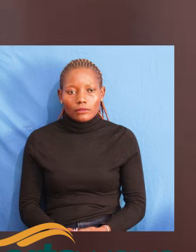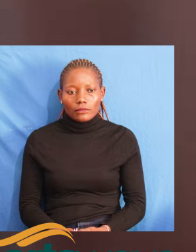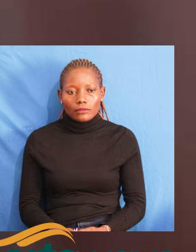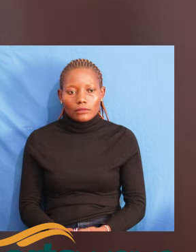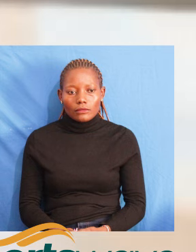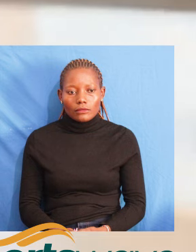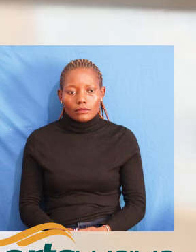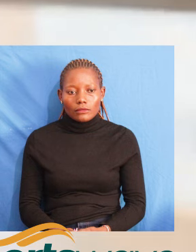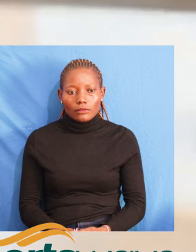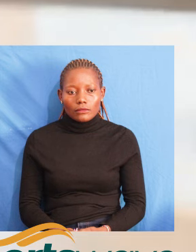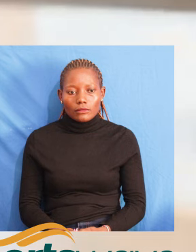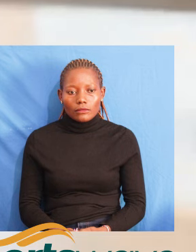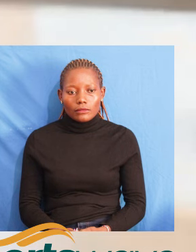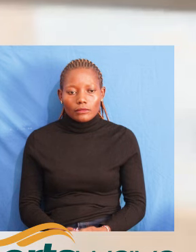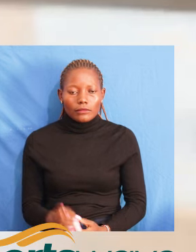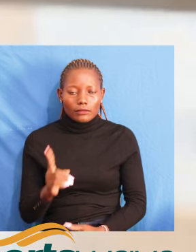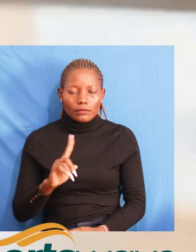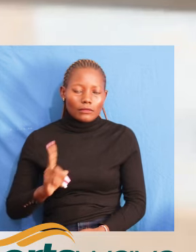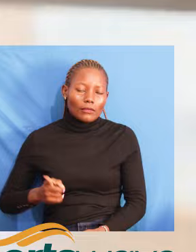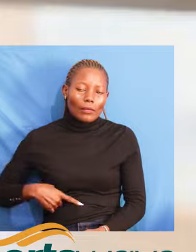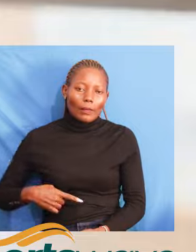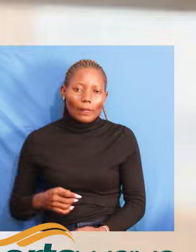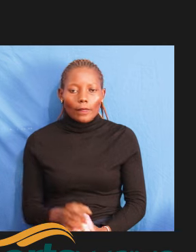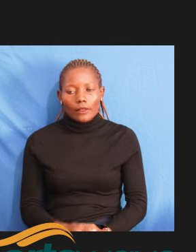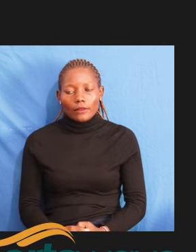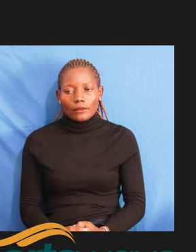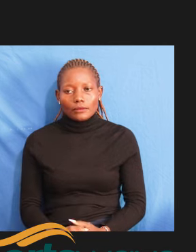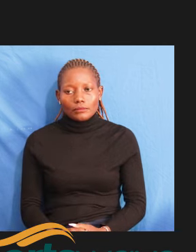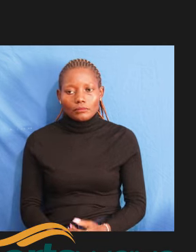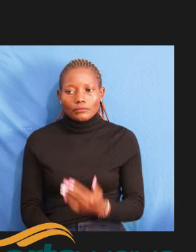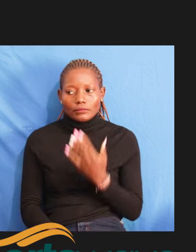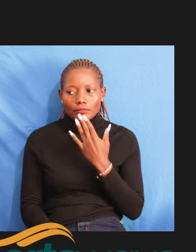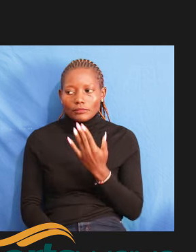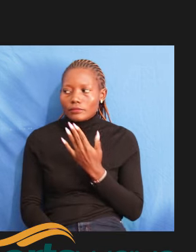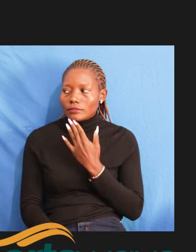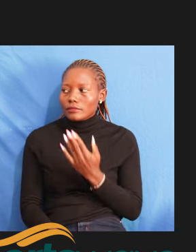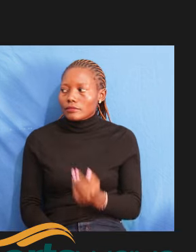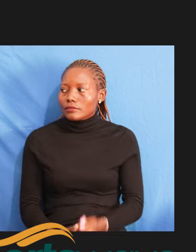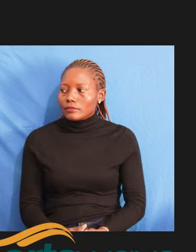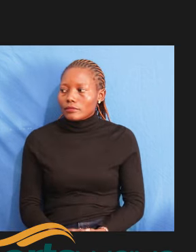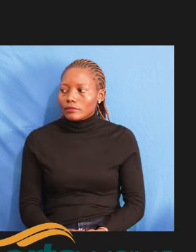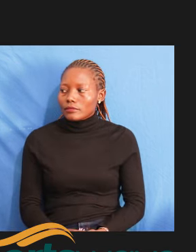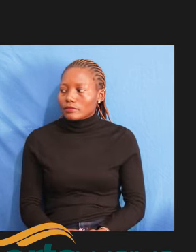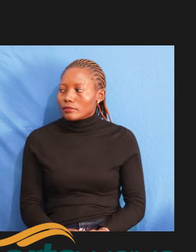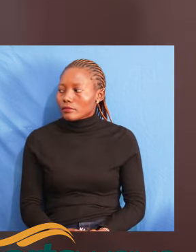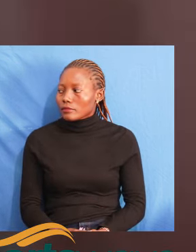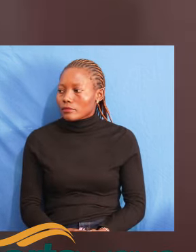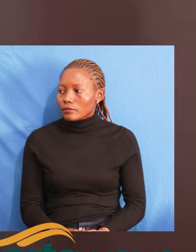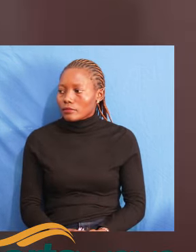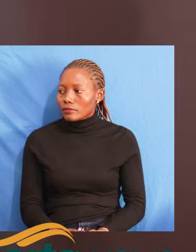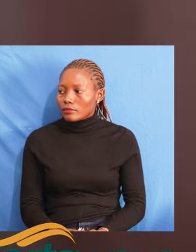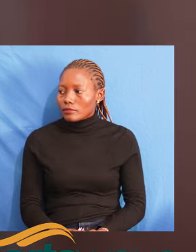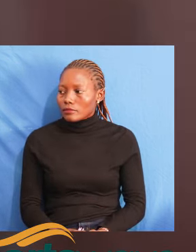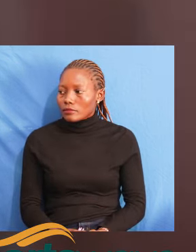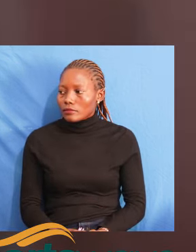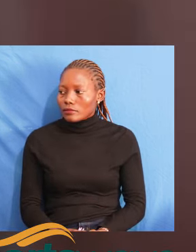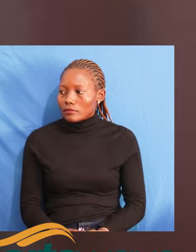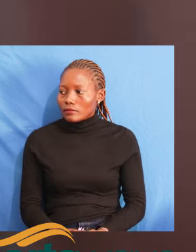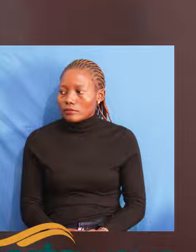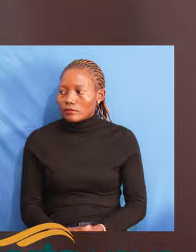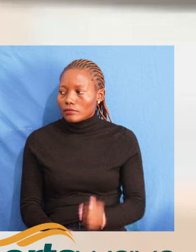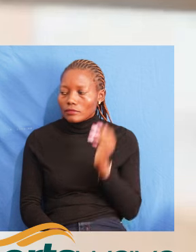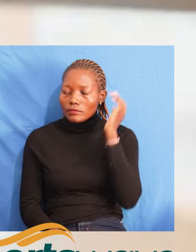Did Are I you answer your satisfied? question? Yeah, thank you so much. I've got it. Oh, thank you. Mhm.